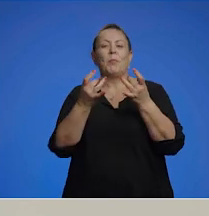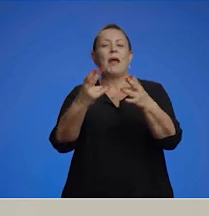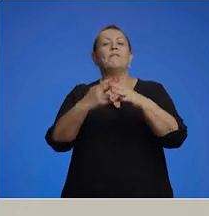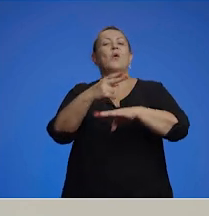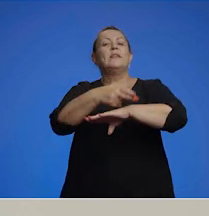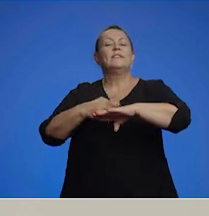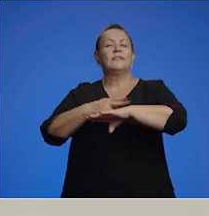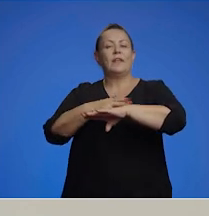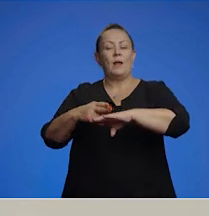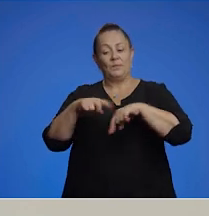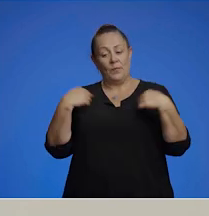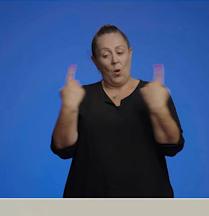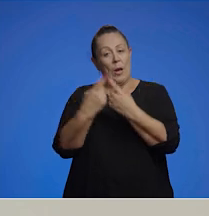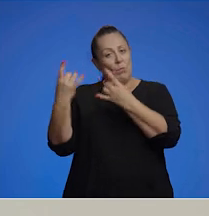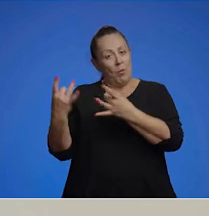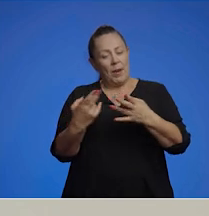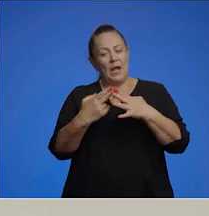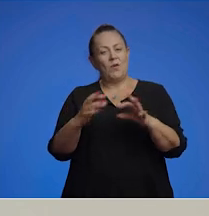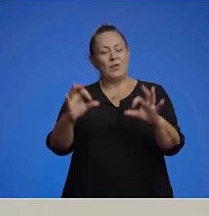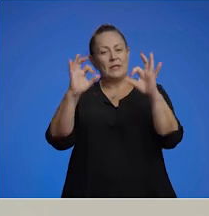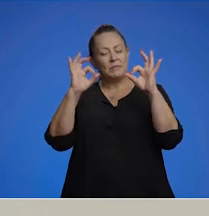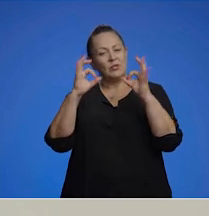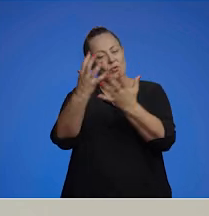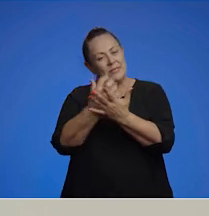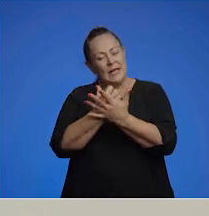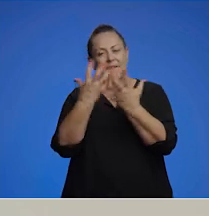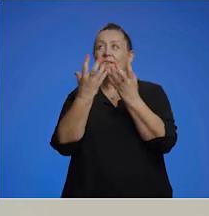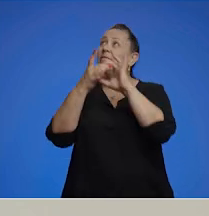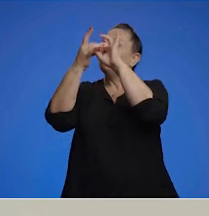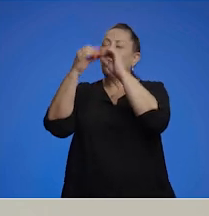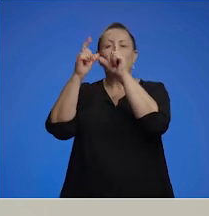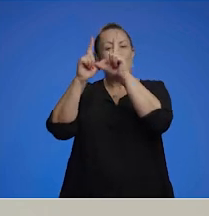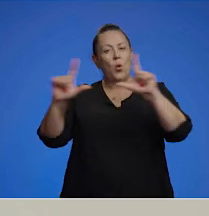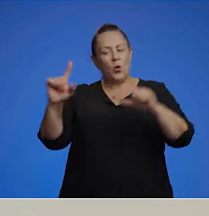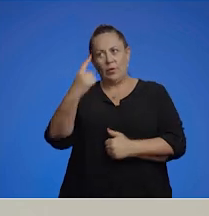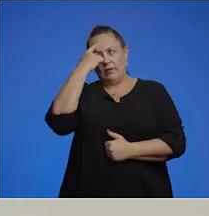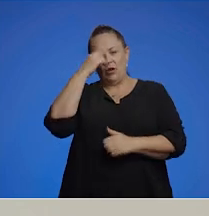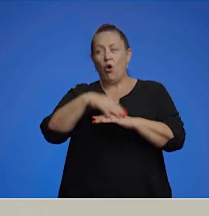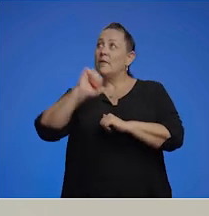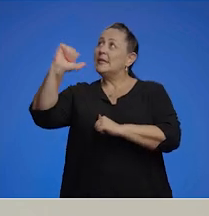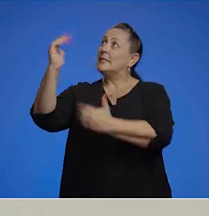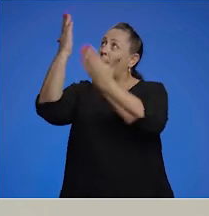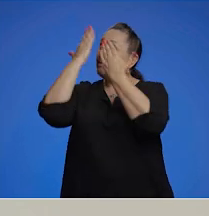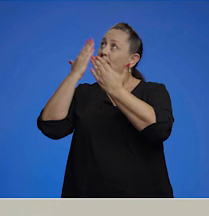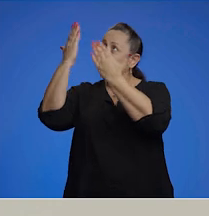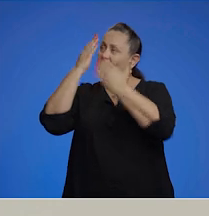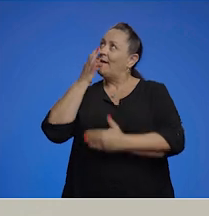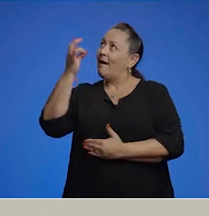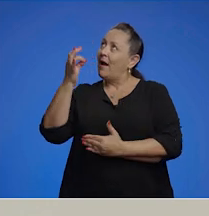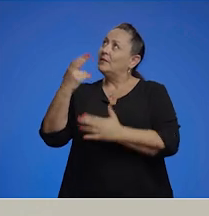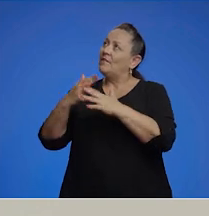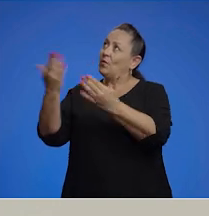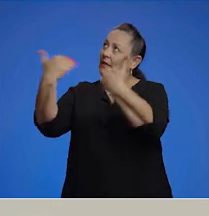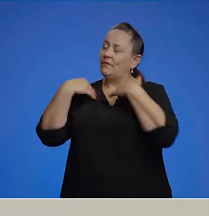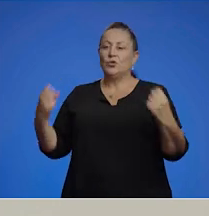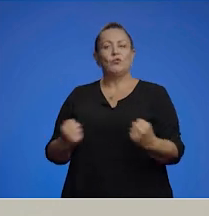Easter. And as we prepare ourselves for this sacred and saving encounter with our Lord, we call to mind our need of his mercy and ask for his